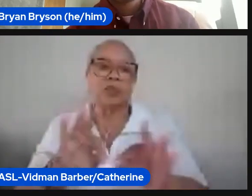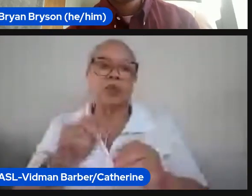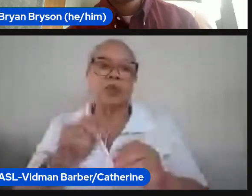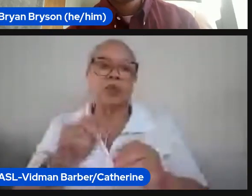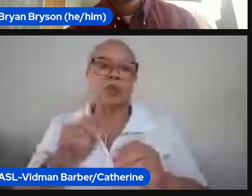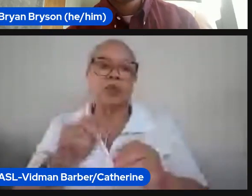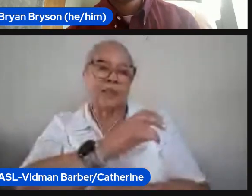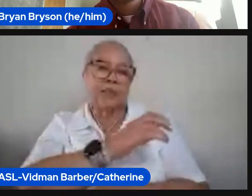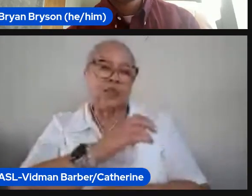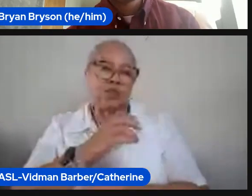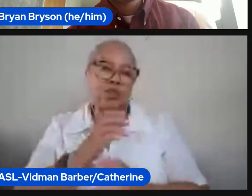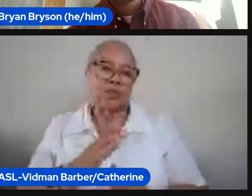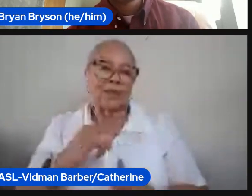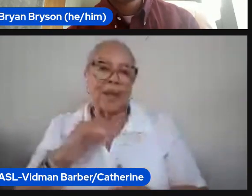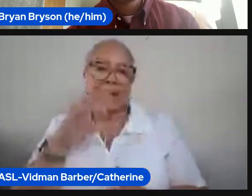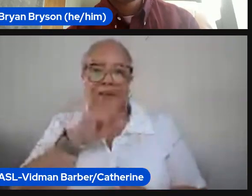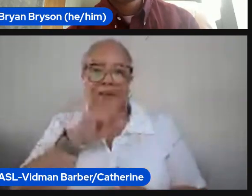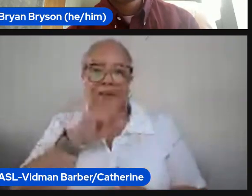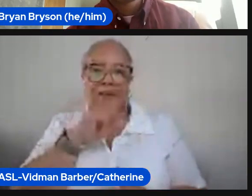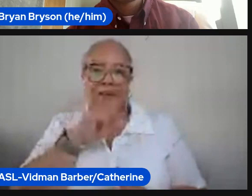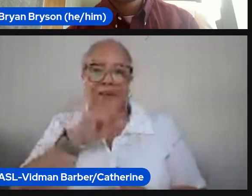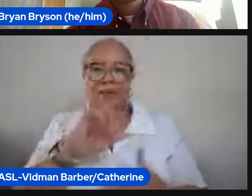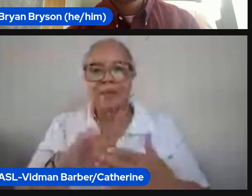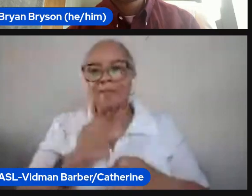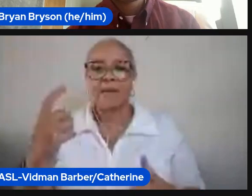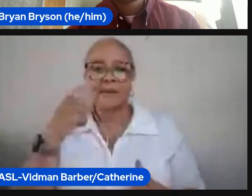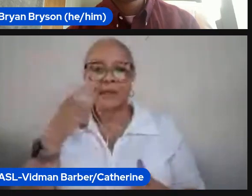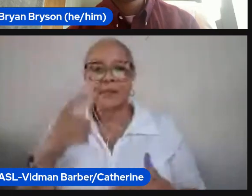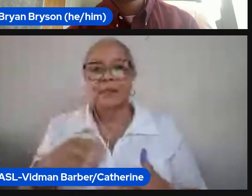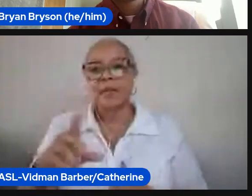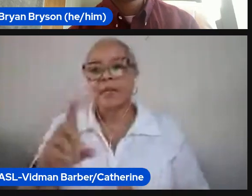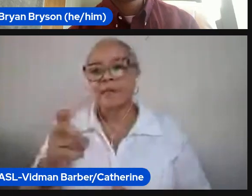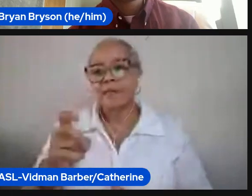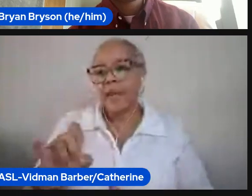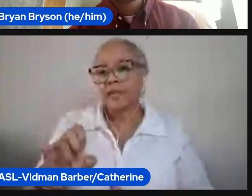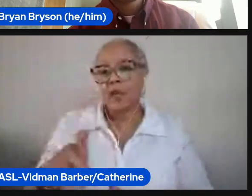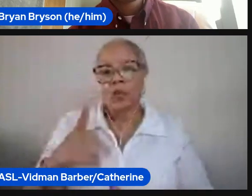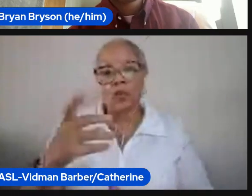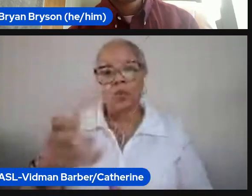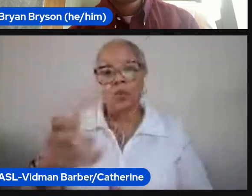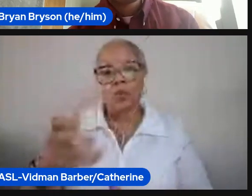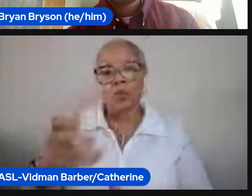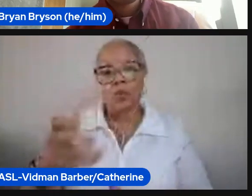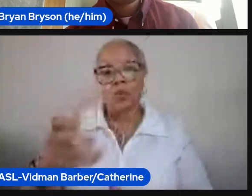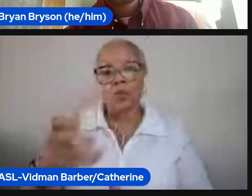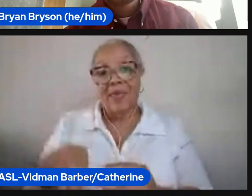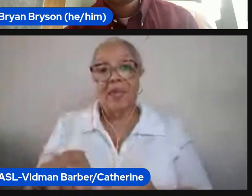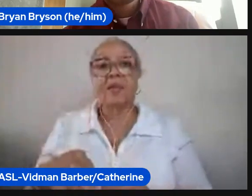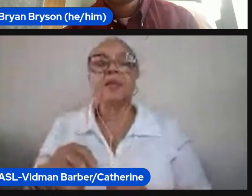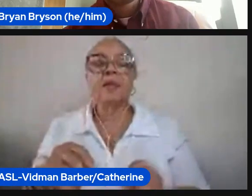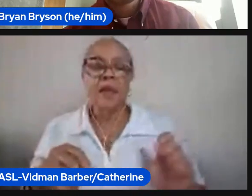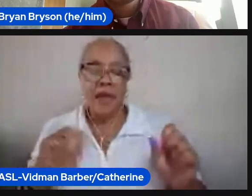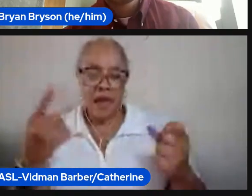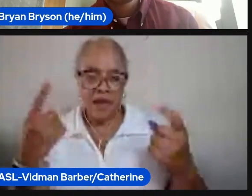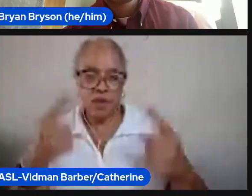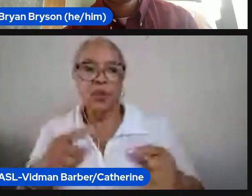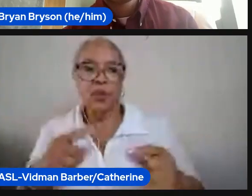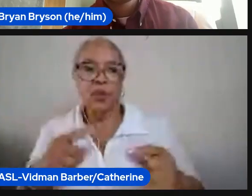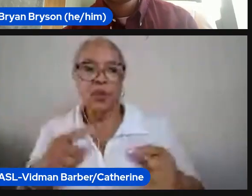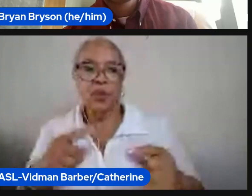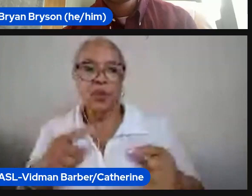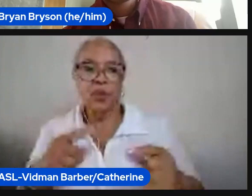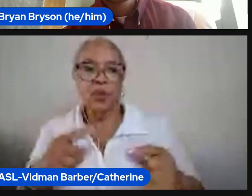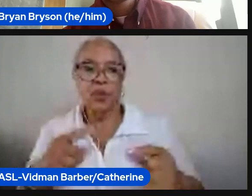guess. That makes a lot of sense. Danielle, do you want to add on that? Yeah, I agree with what Bryan said. I think